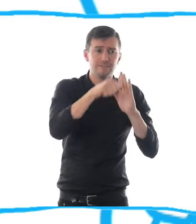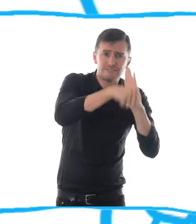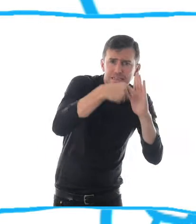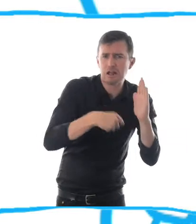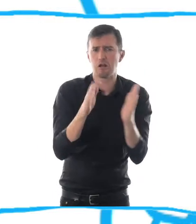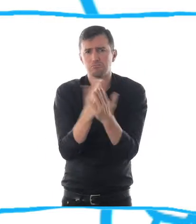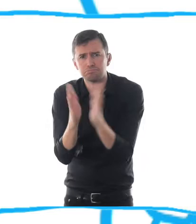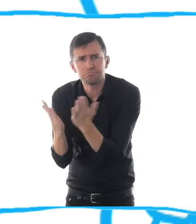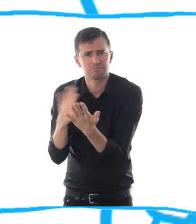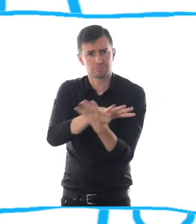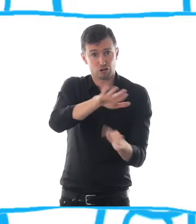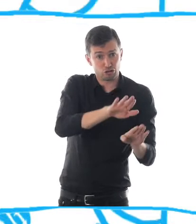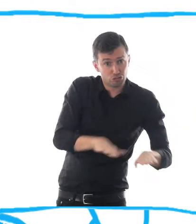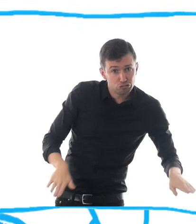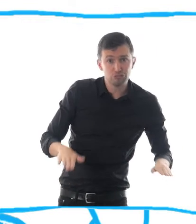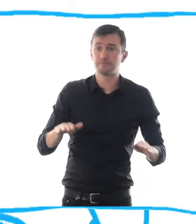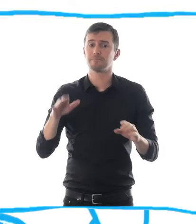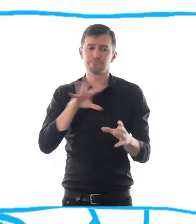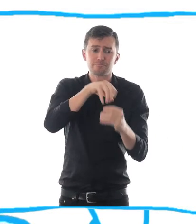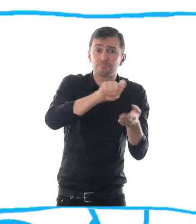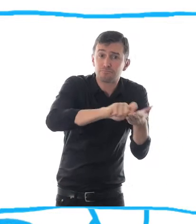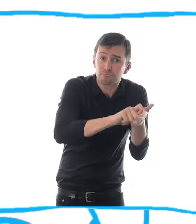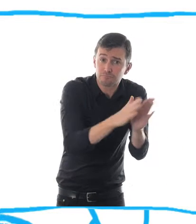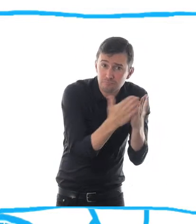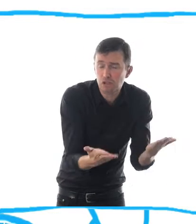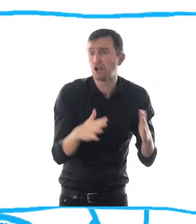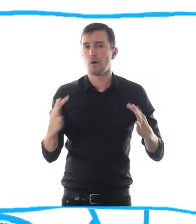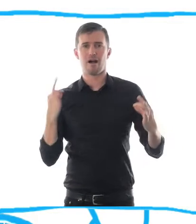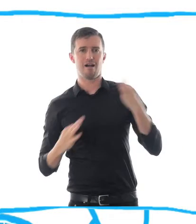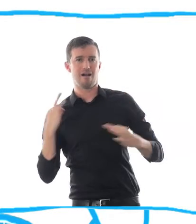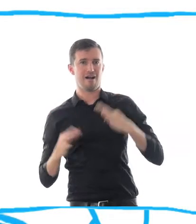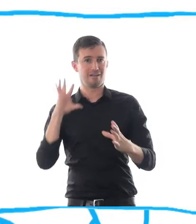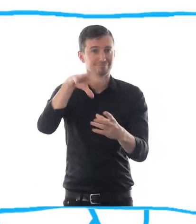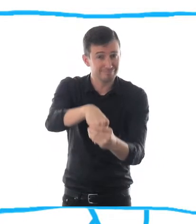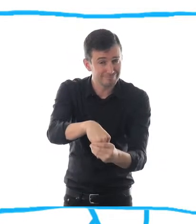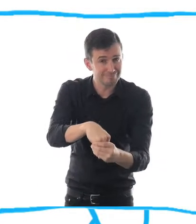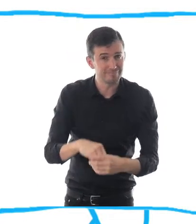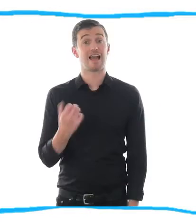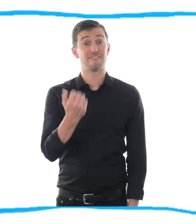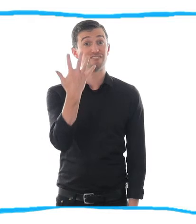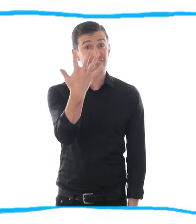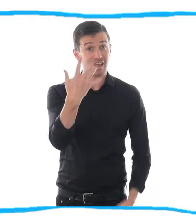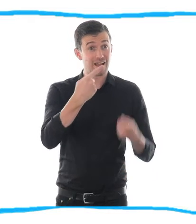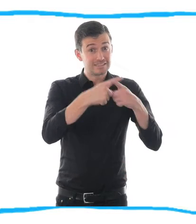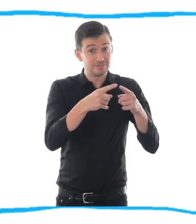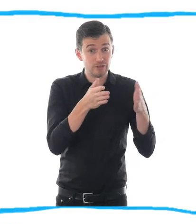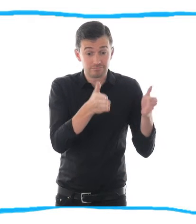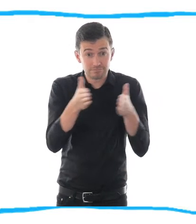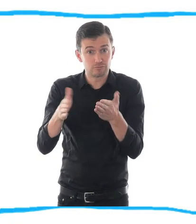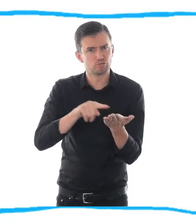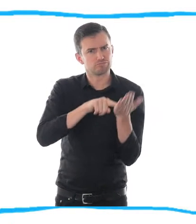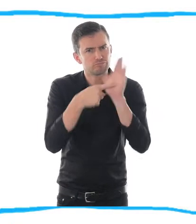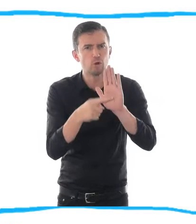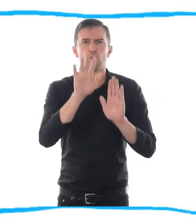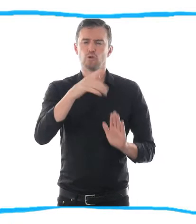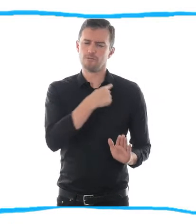can be both the authors of their stories and the actors who perform those stories. Here are 5 ways to demonstrate your